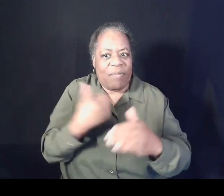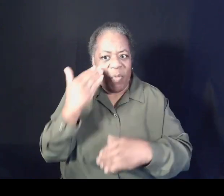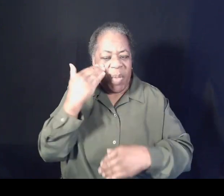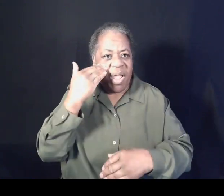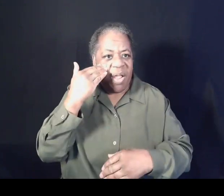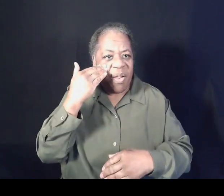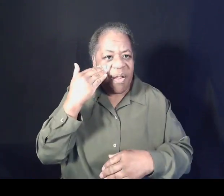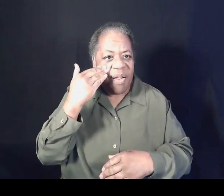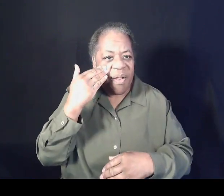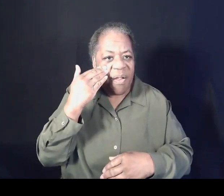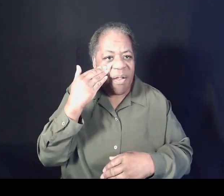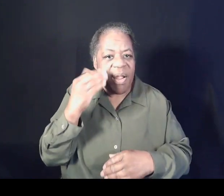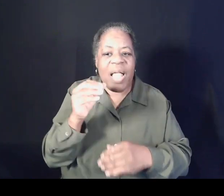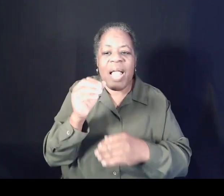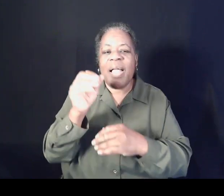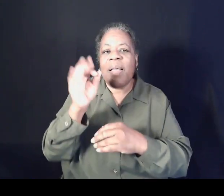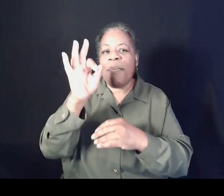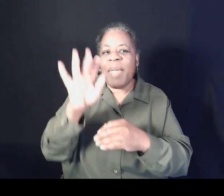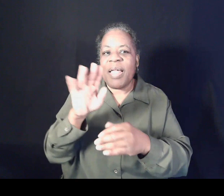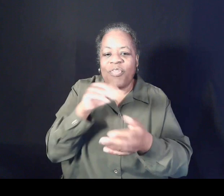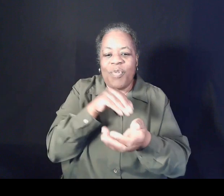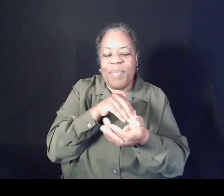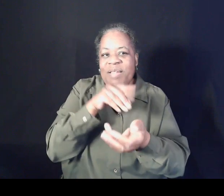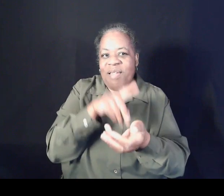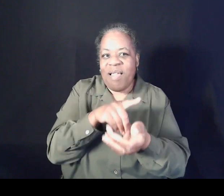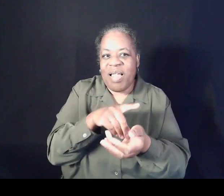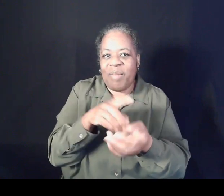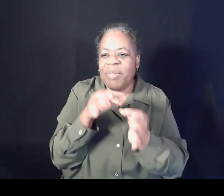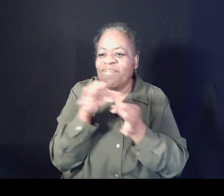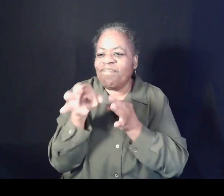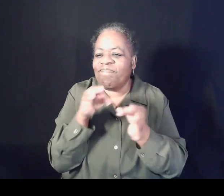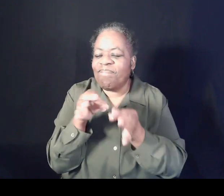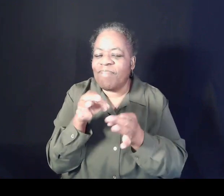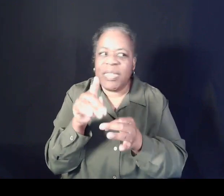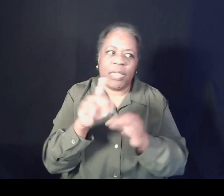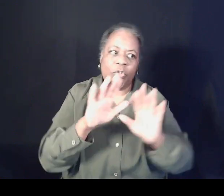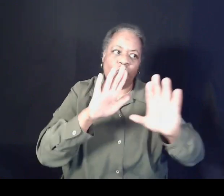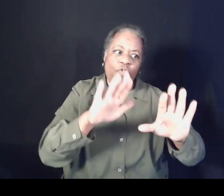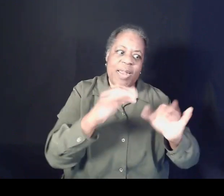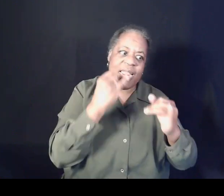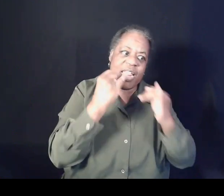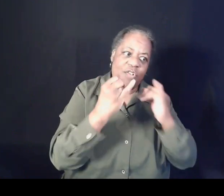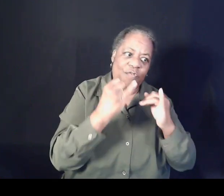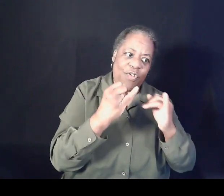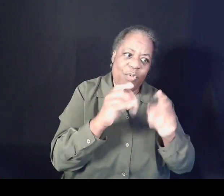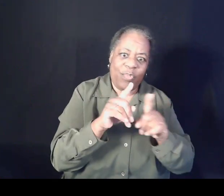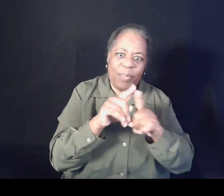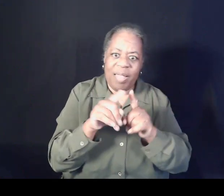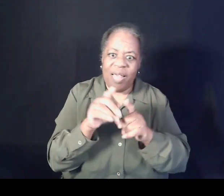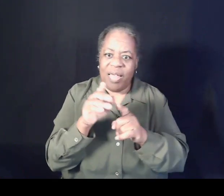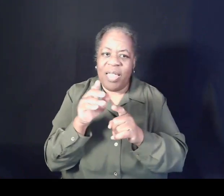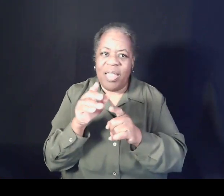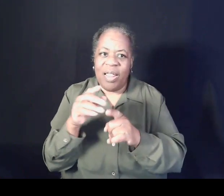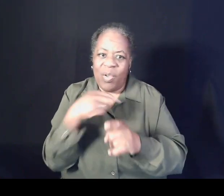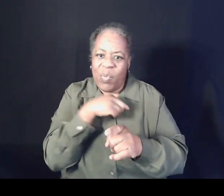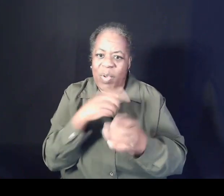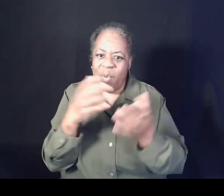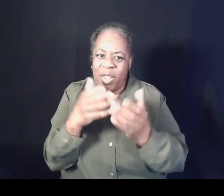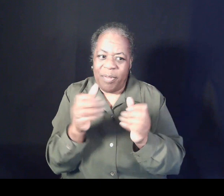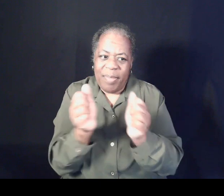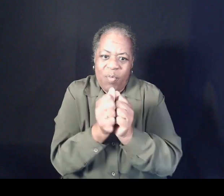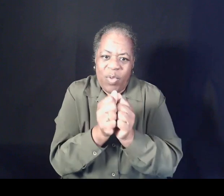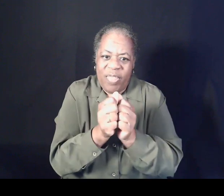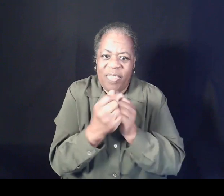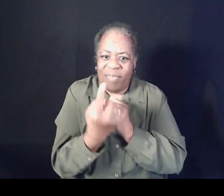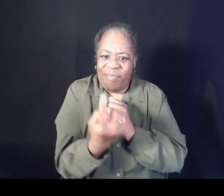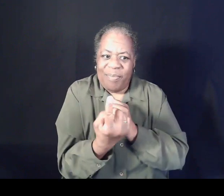Pastor Mark McDonald would say, he's really great at interviews, but are we going to want to be with him when we're in the room with